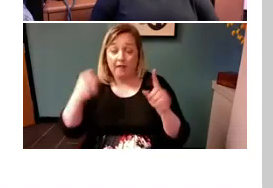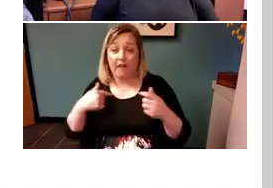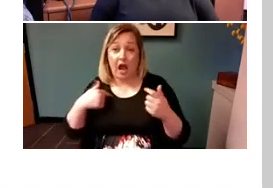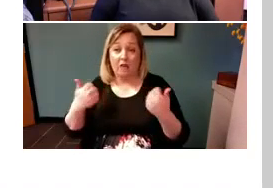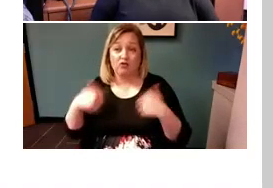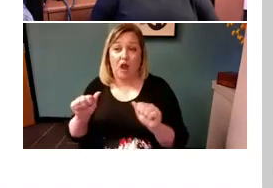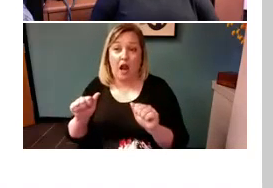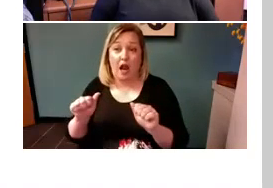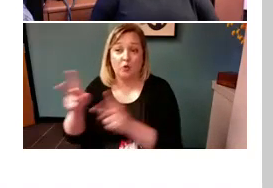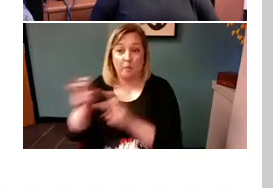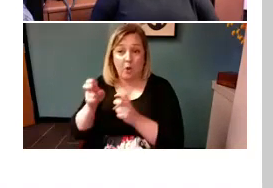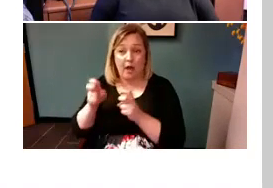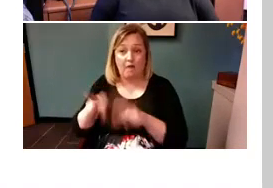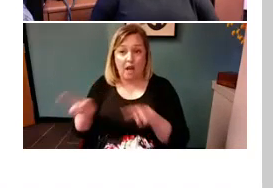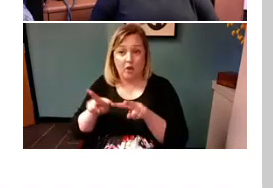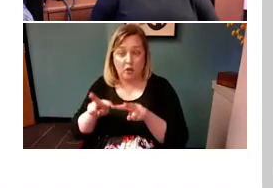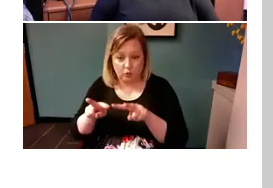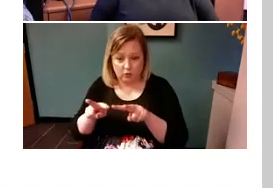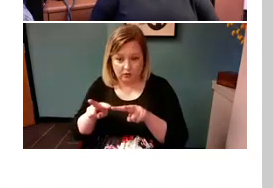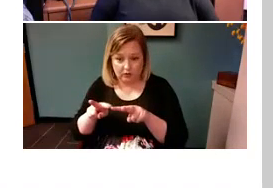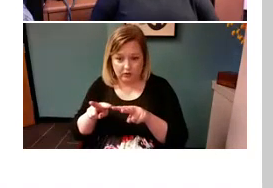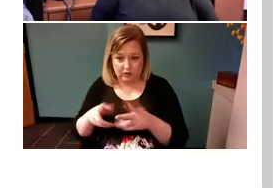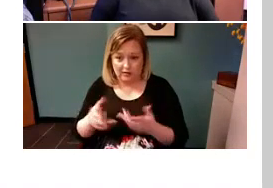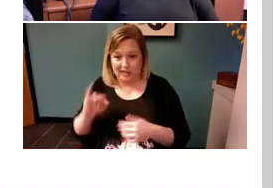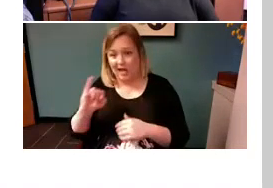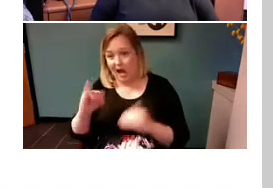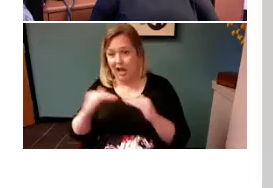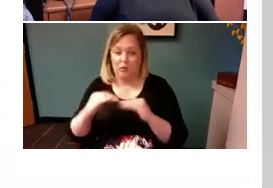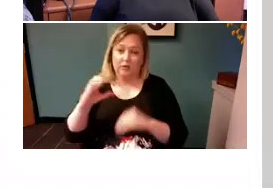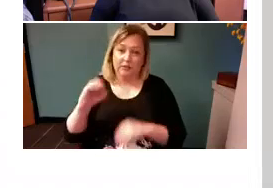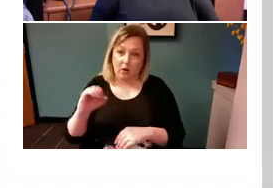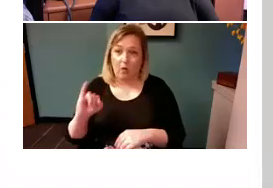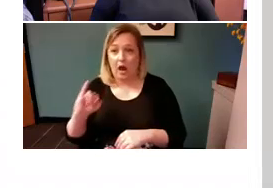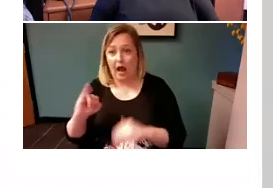equals 0, I less than 4, I plus plus,